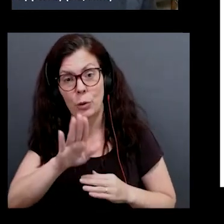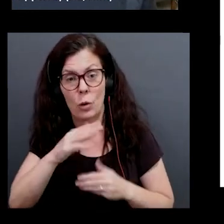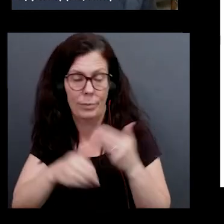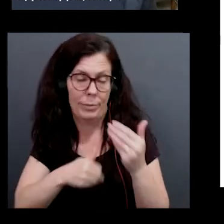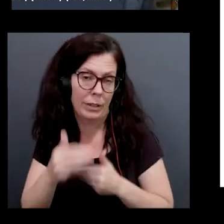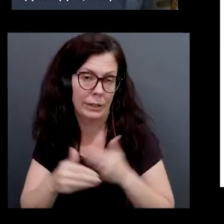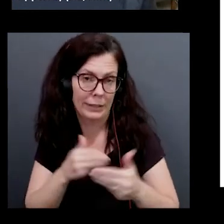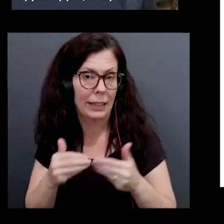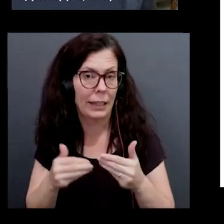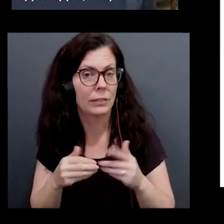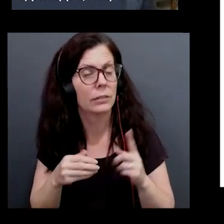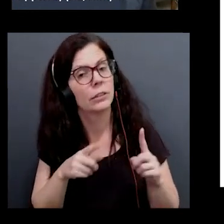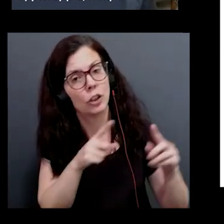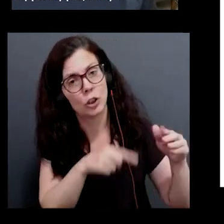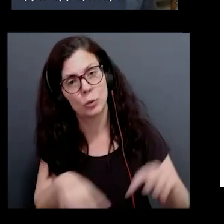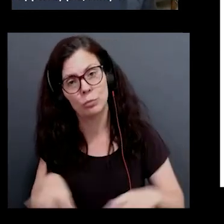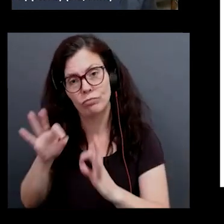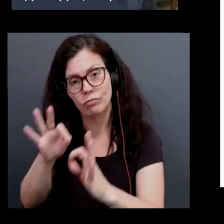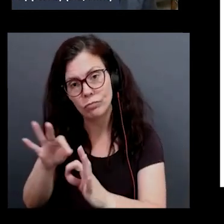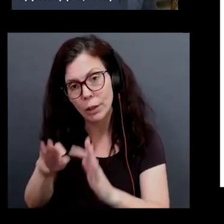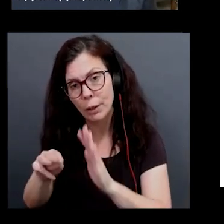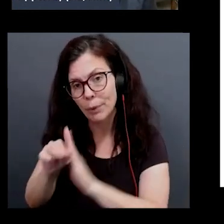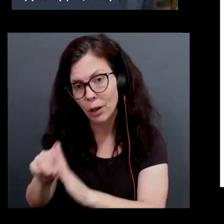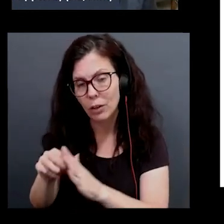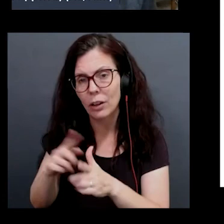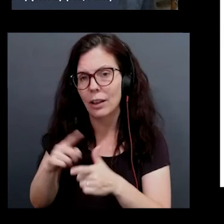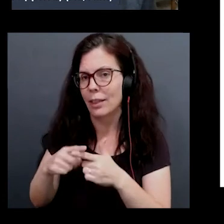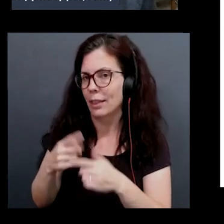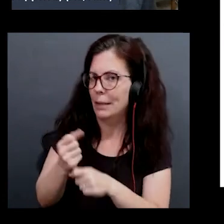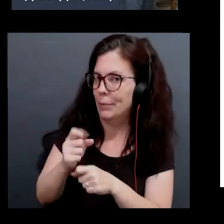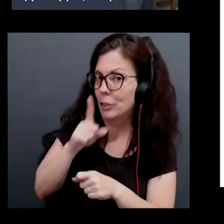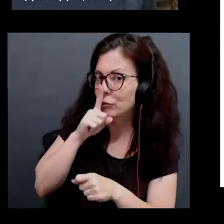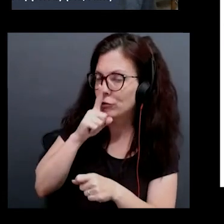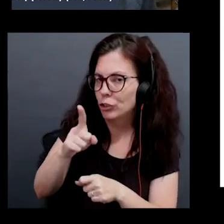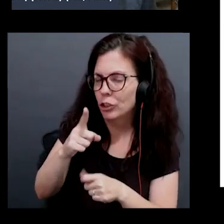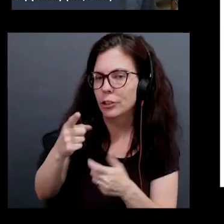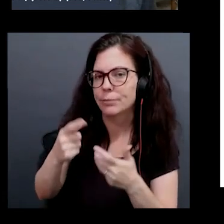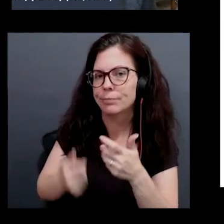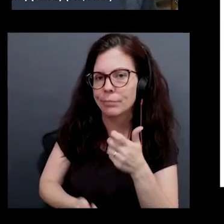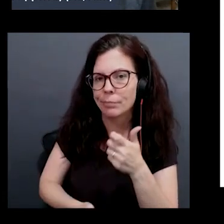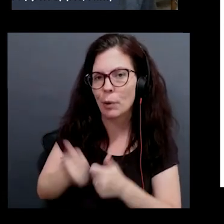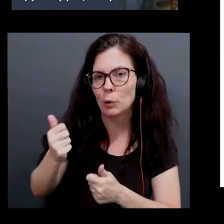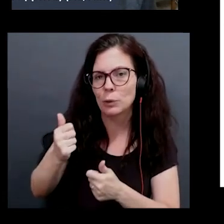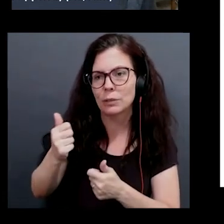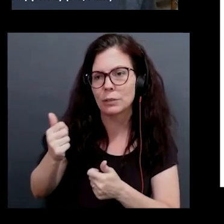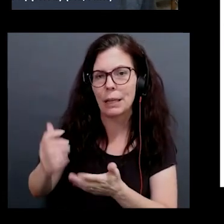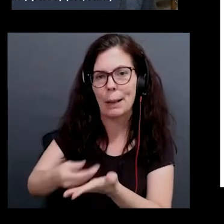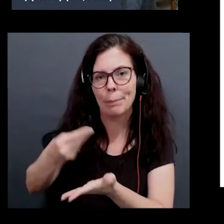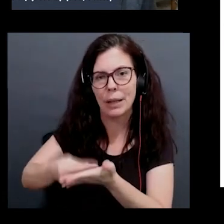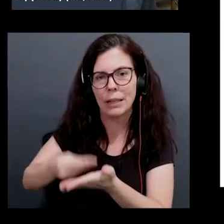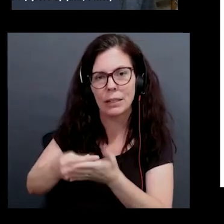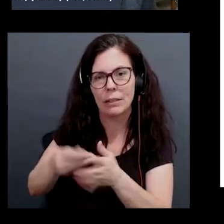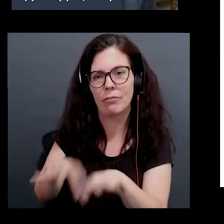getting you to an optimized model and then making sure you're getting the most money out of your deployment.